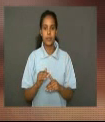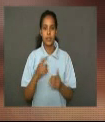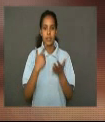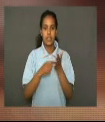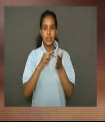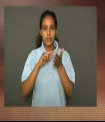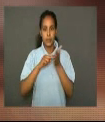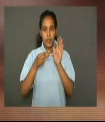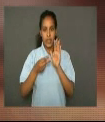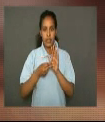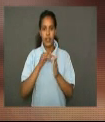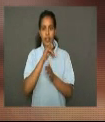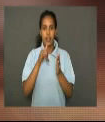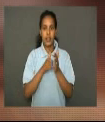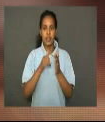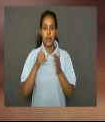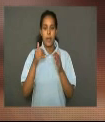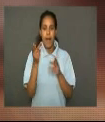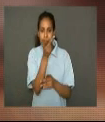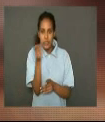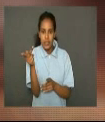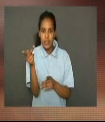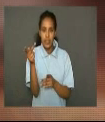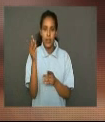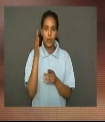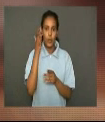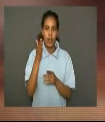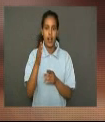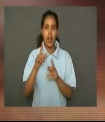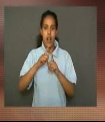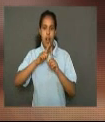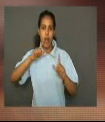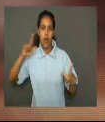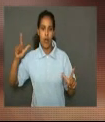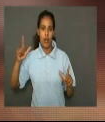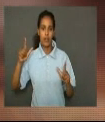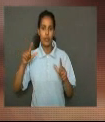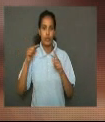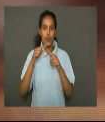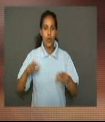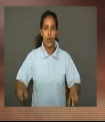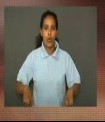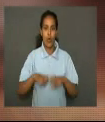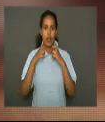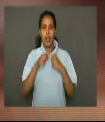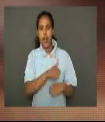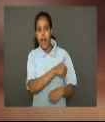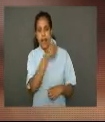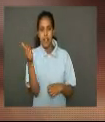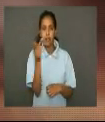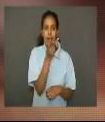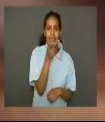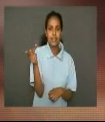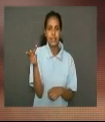This means that its particles will take longer to collide with other